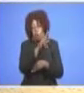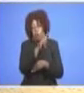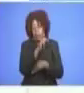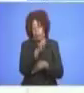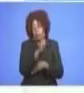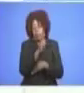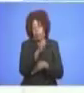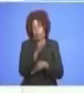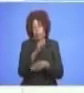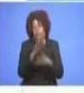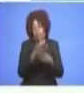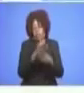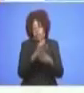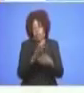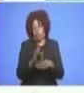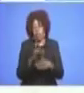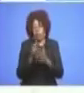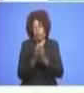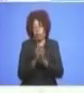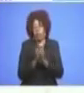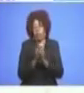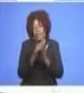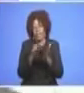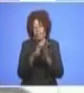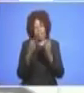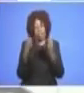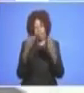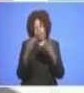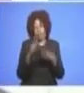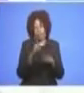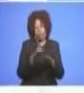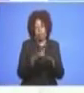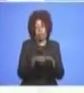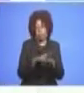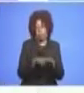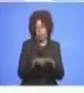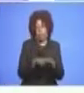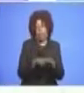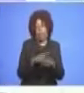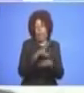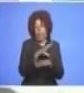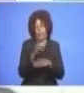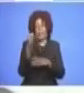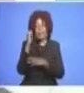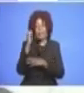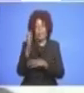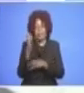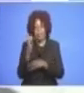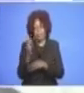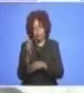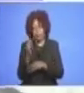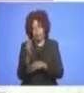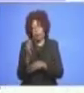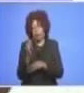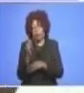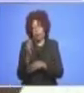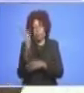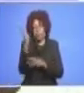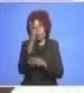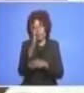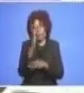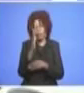is a very inspirational moment, and it's just a testament that it's never too